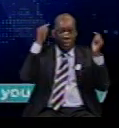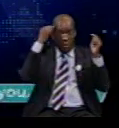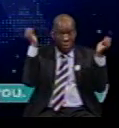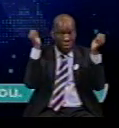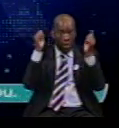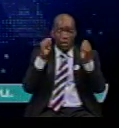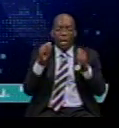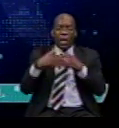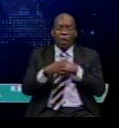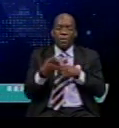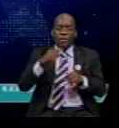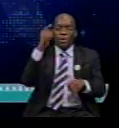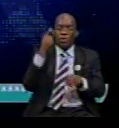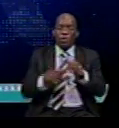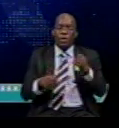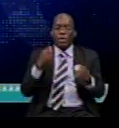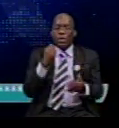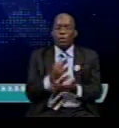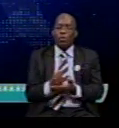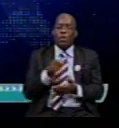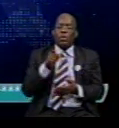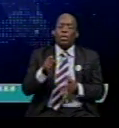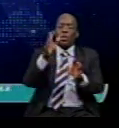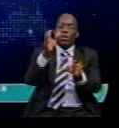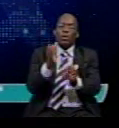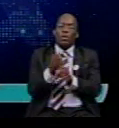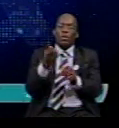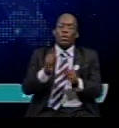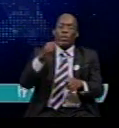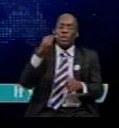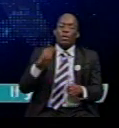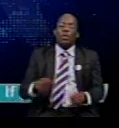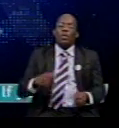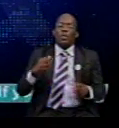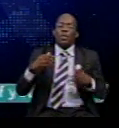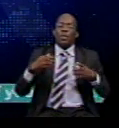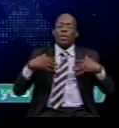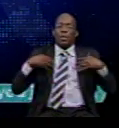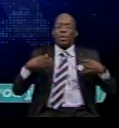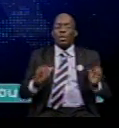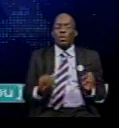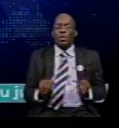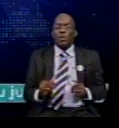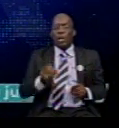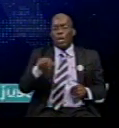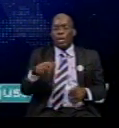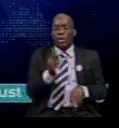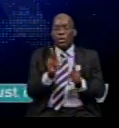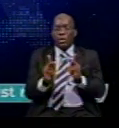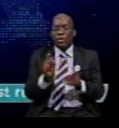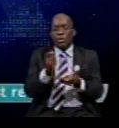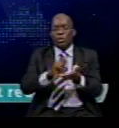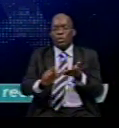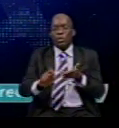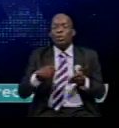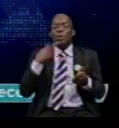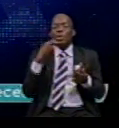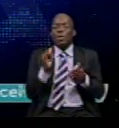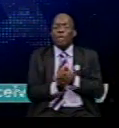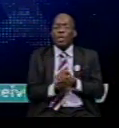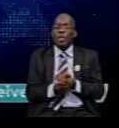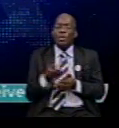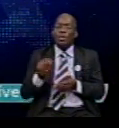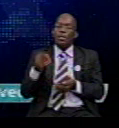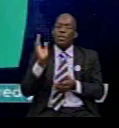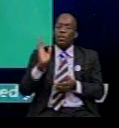healing. Praise the Lord. And from Azuma Felicia, she wrote, my testimony is that my head